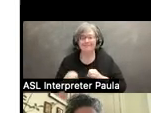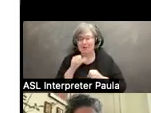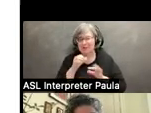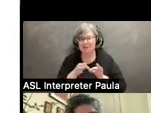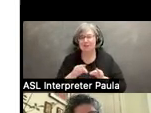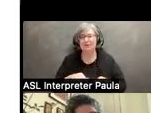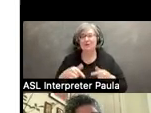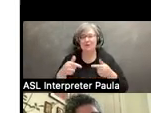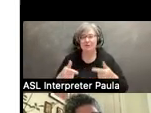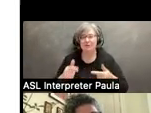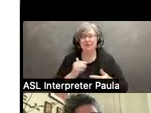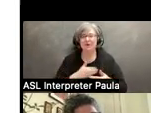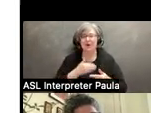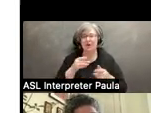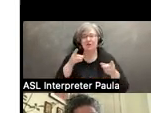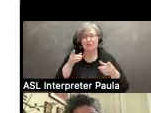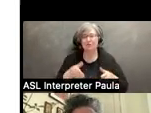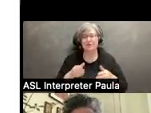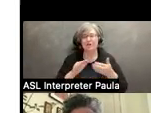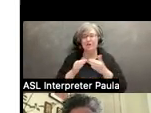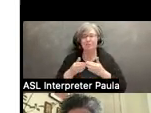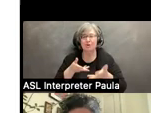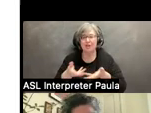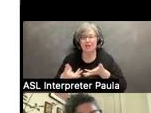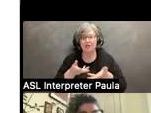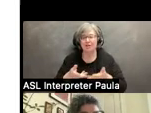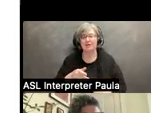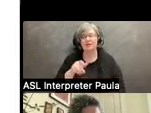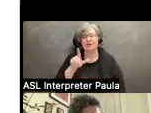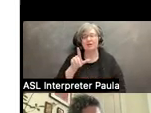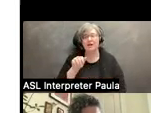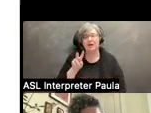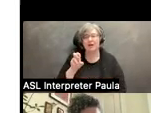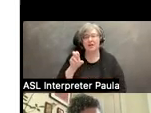it over to our Director of Community Engagement, Lavon Morris-Grant.